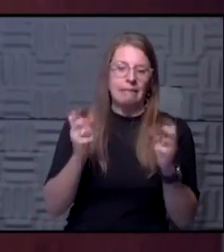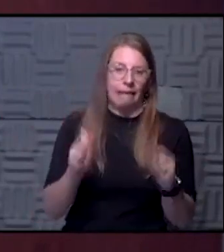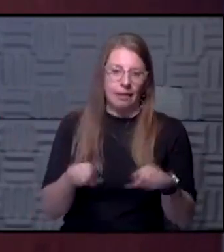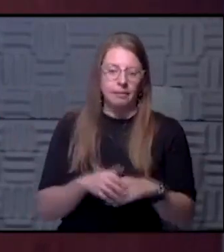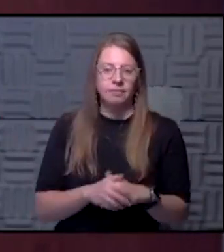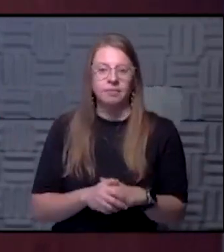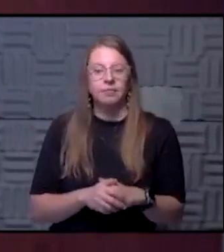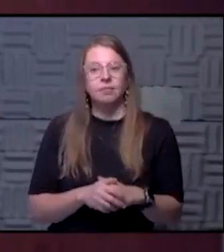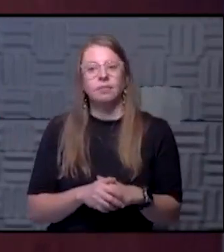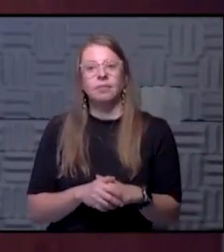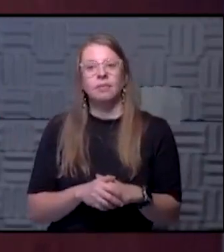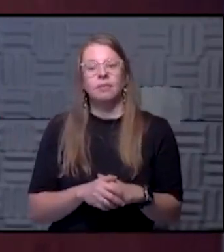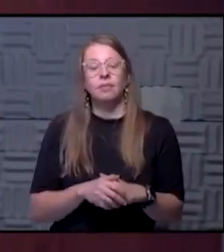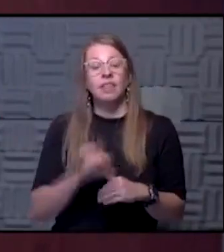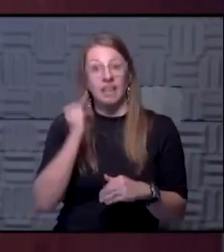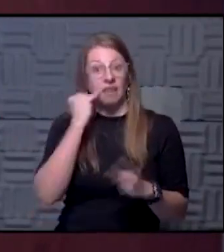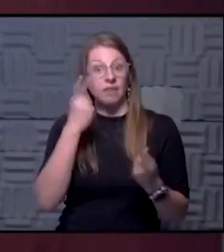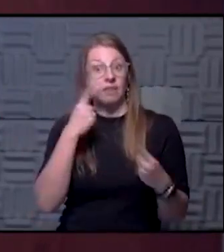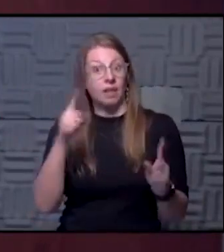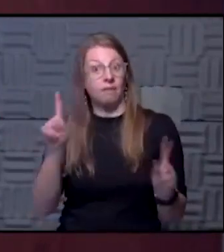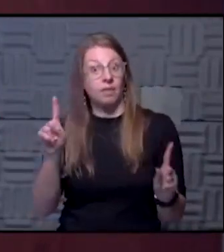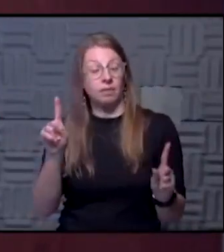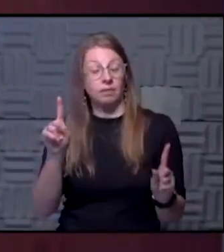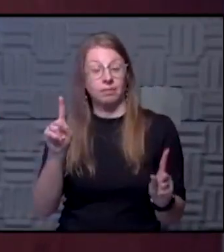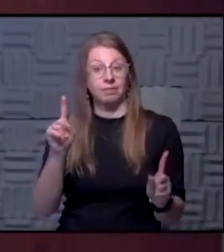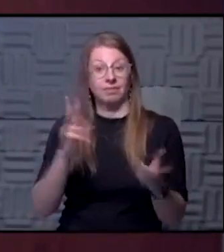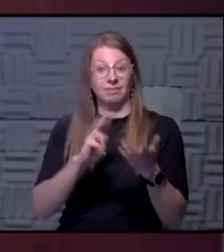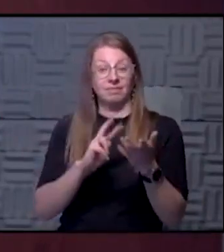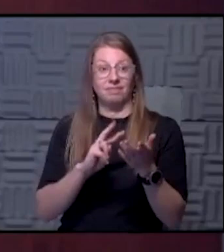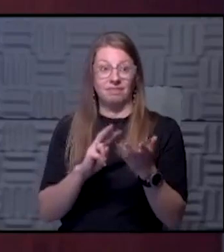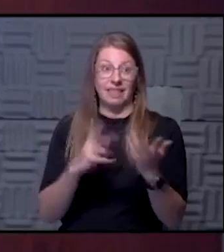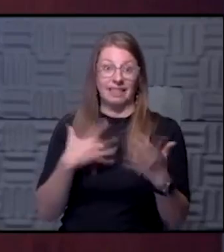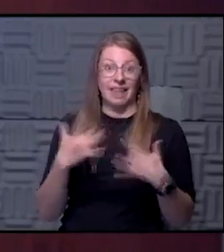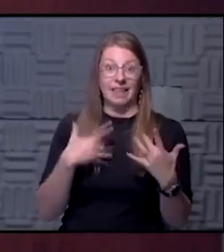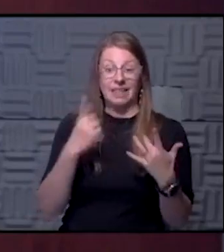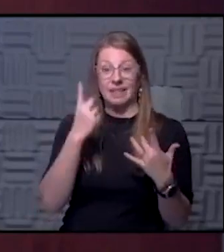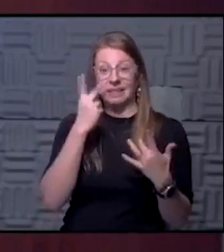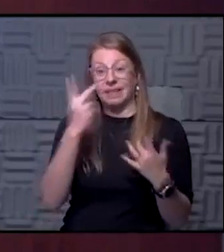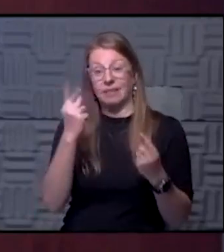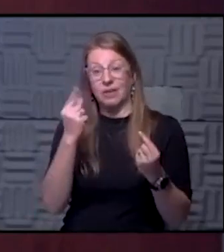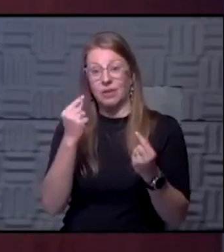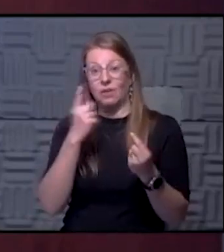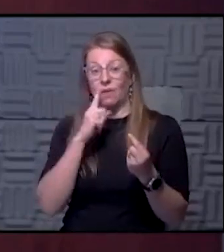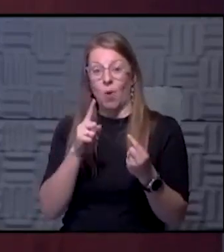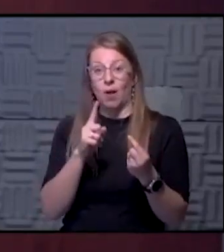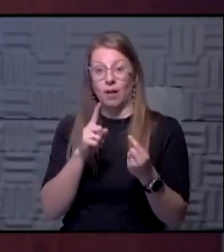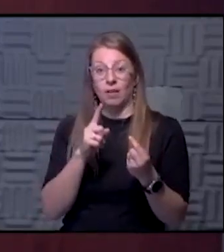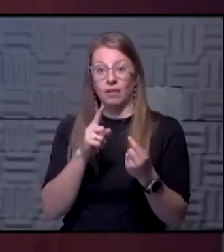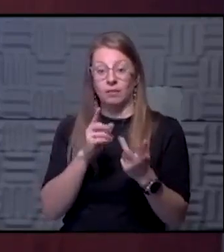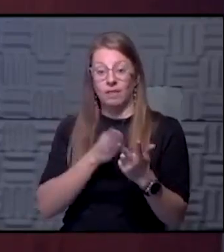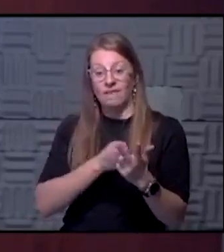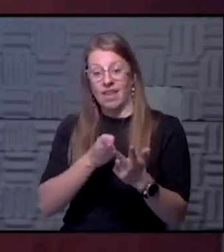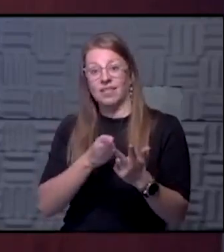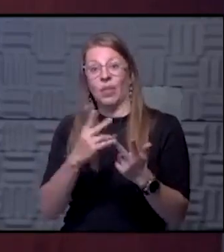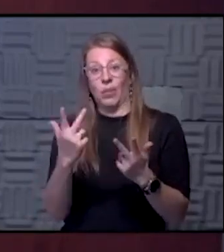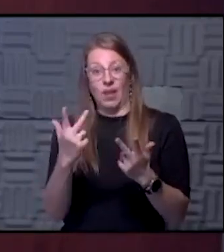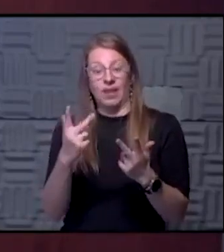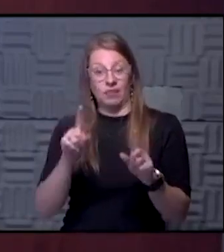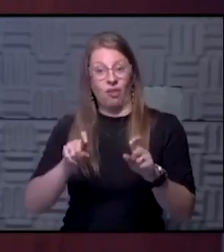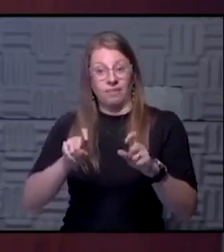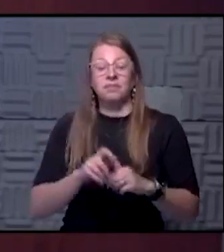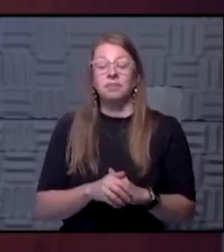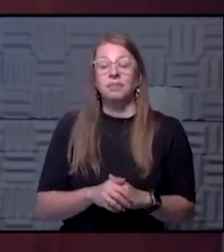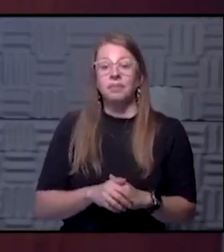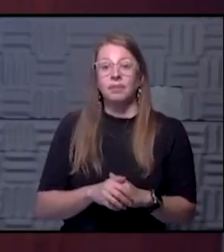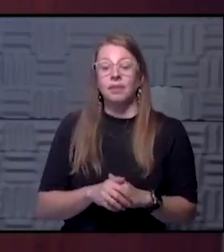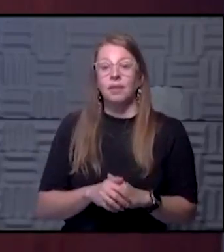I think if this works, we'd be excited to see what's going to do in the phase 3 trial. The second part of